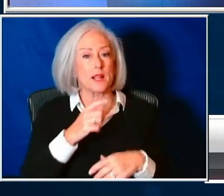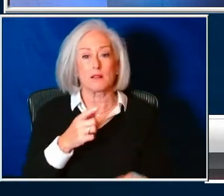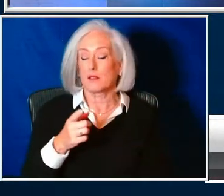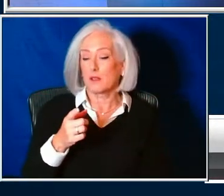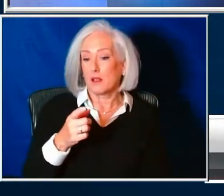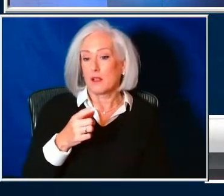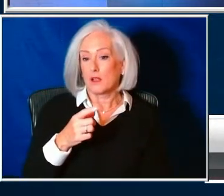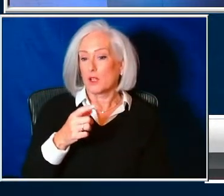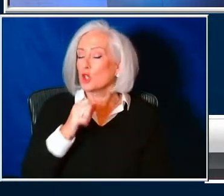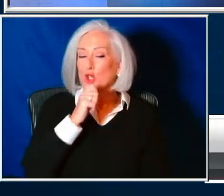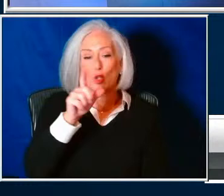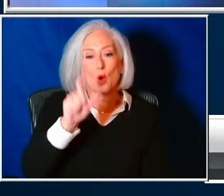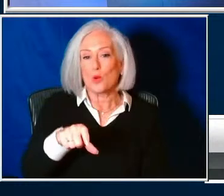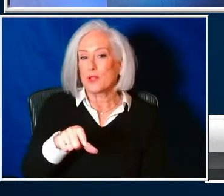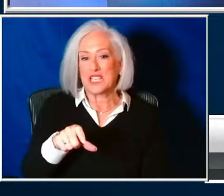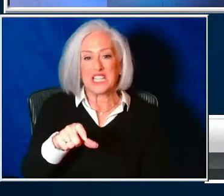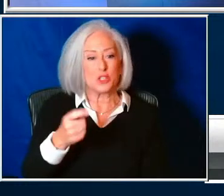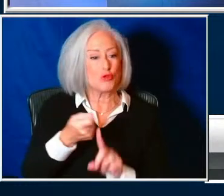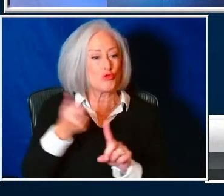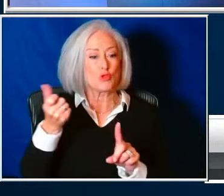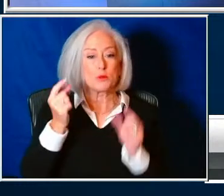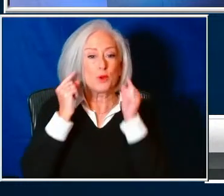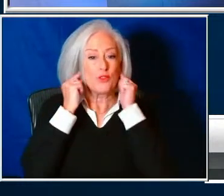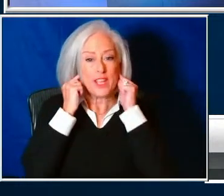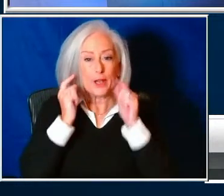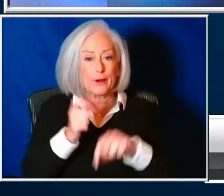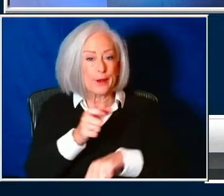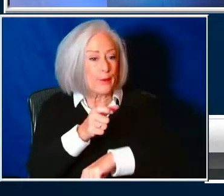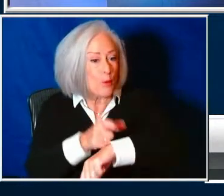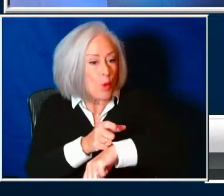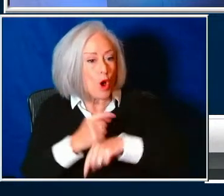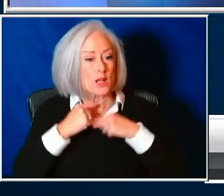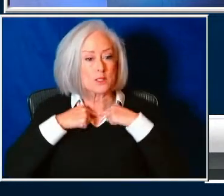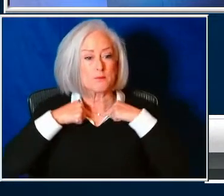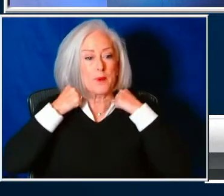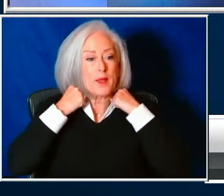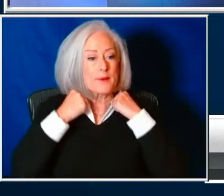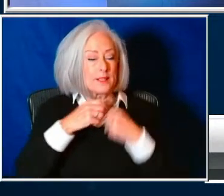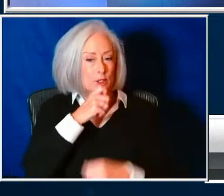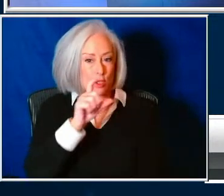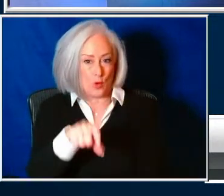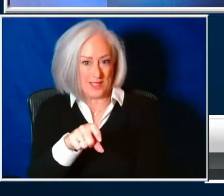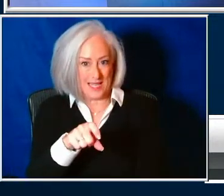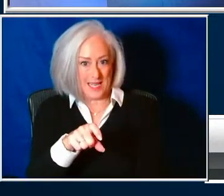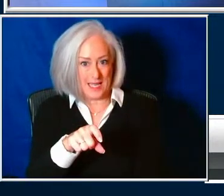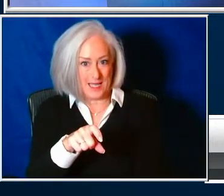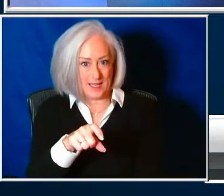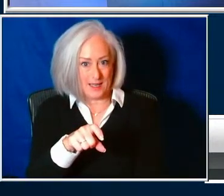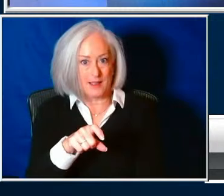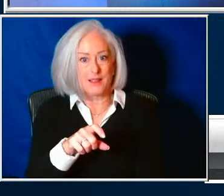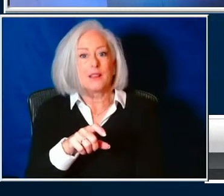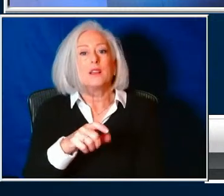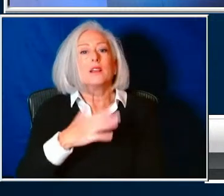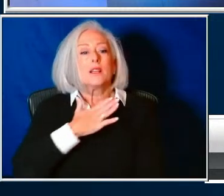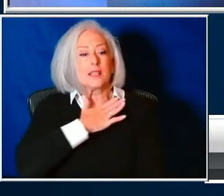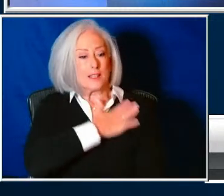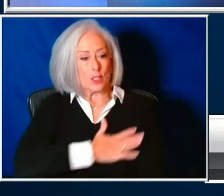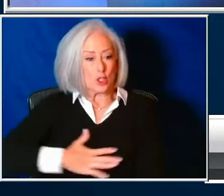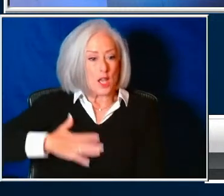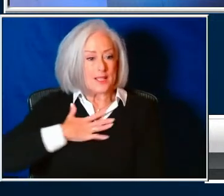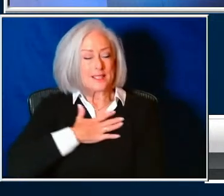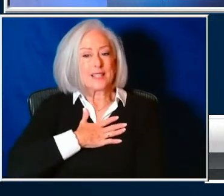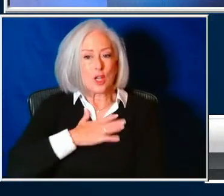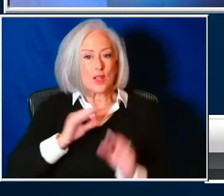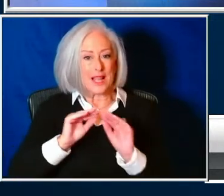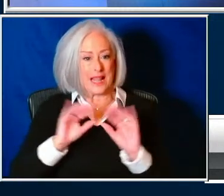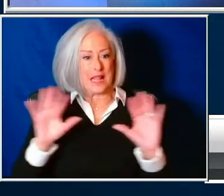to take your earrings or your watches off. We just need the chest area clear so we can get good